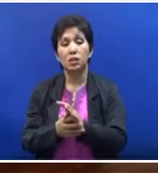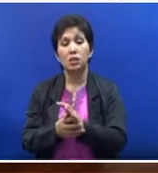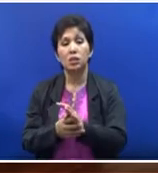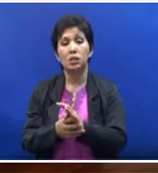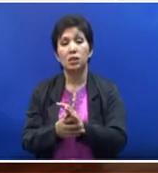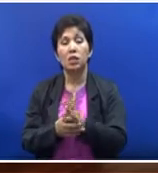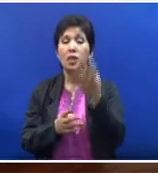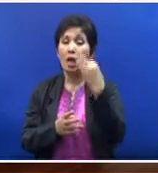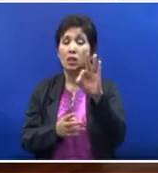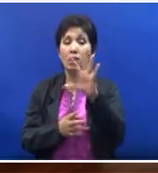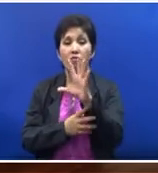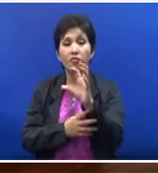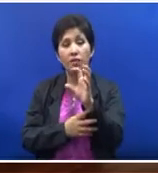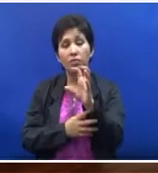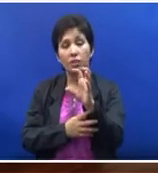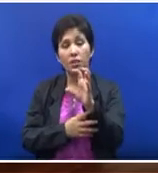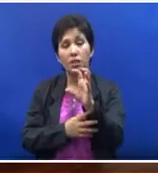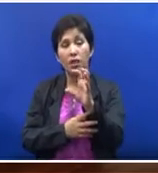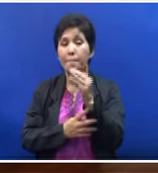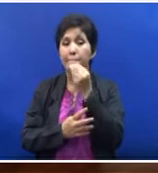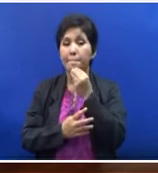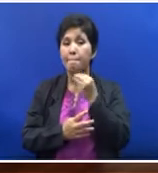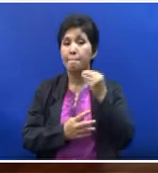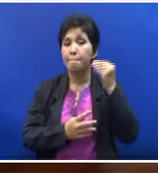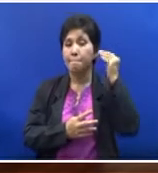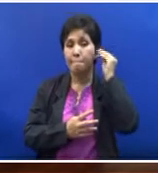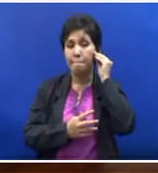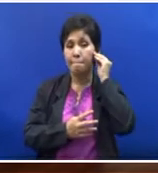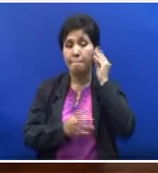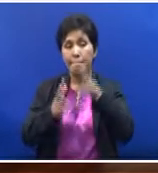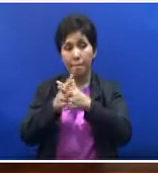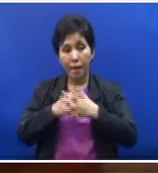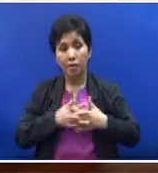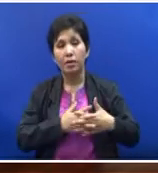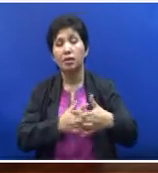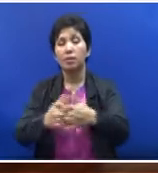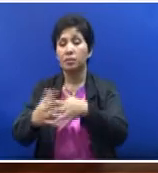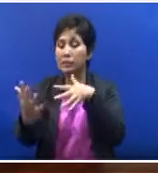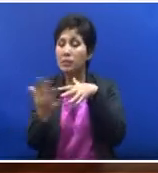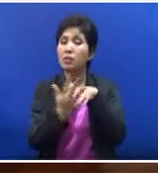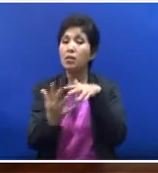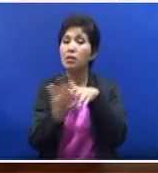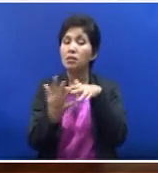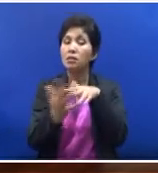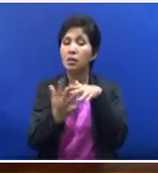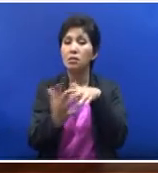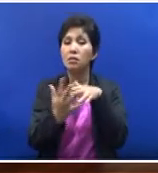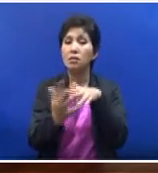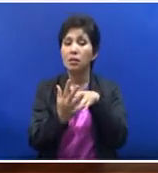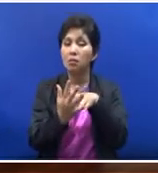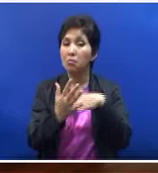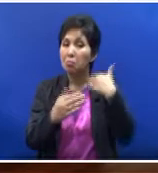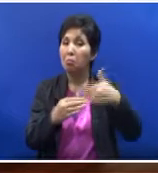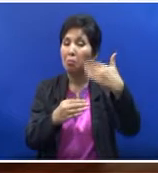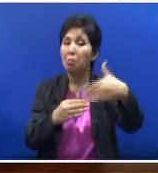Later, in 1950s, when he went back to his country, to America, he studied and studied